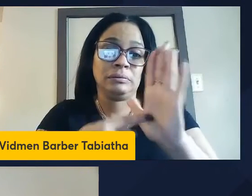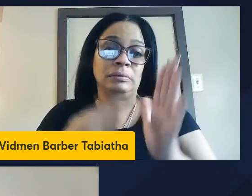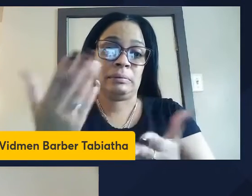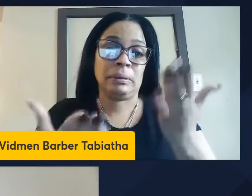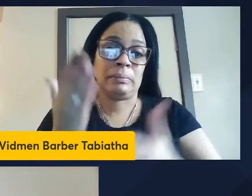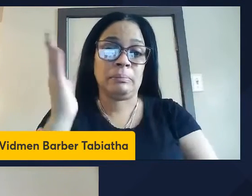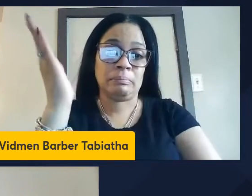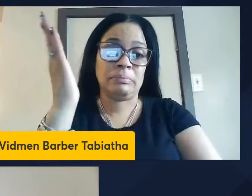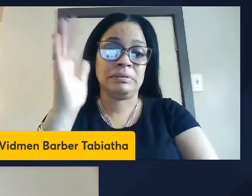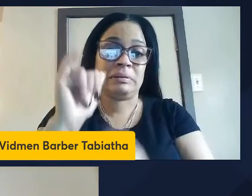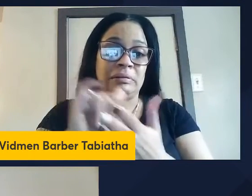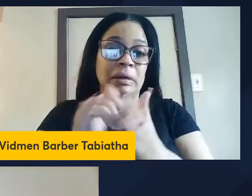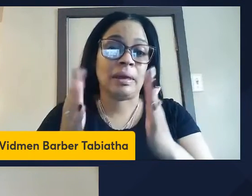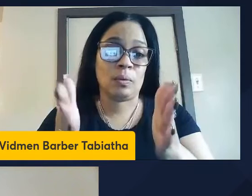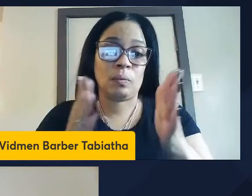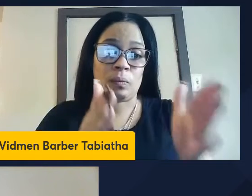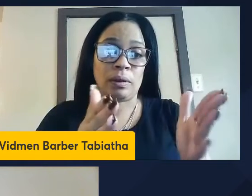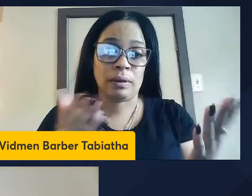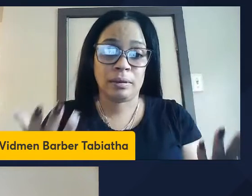way.